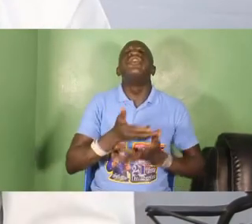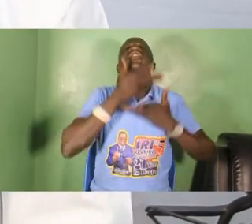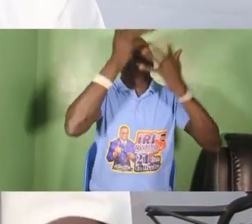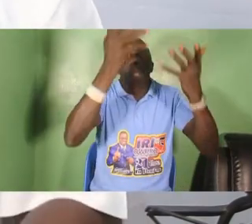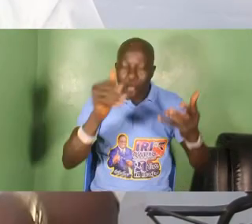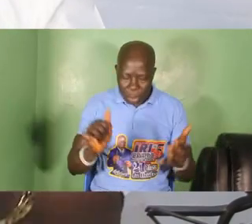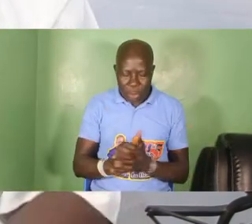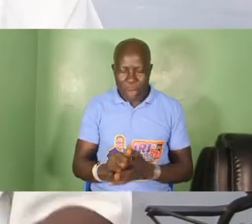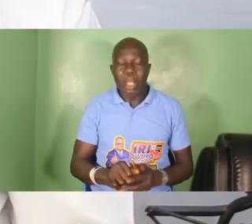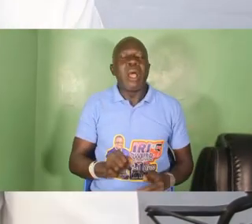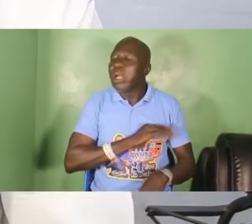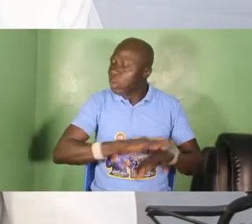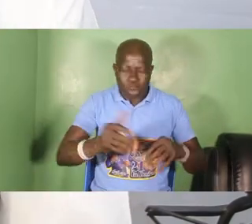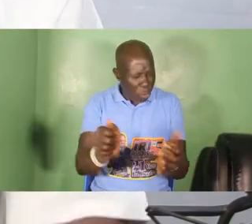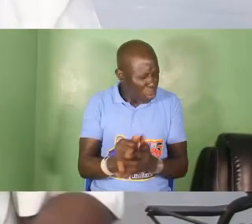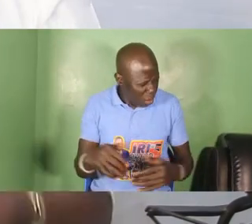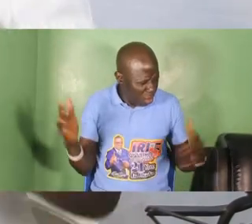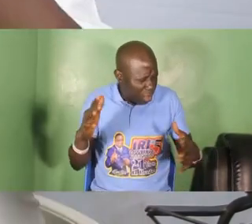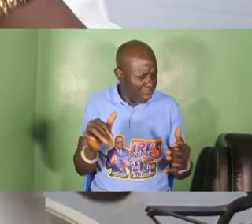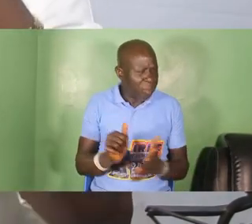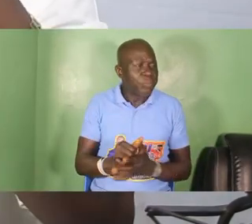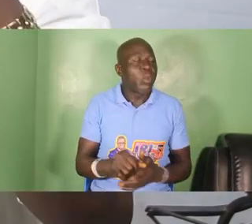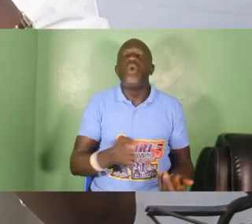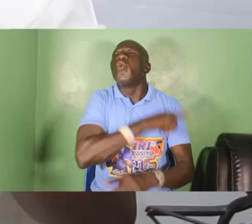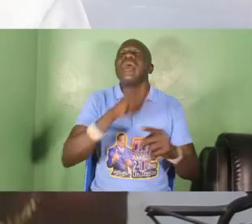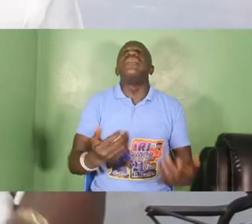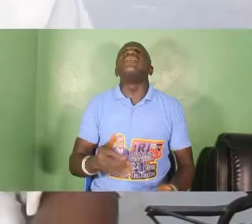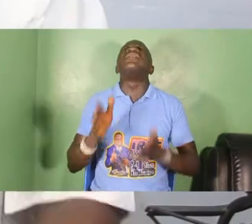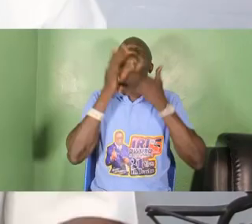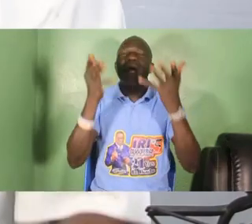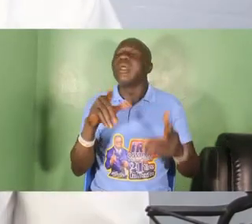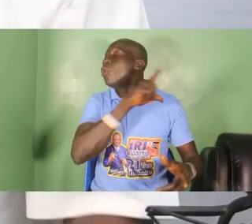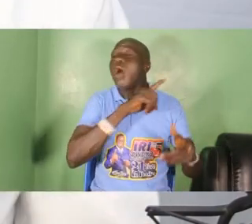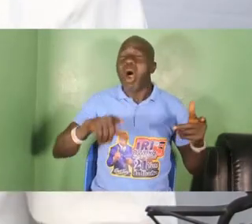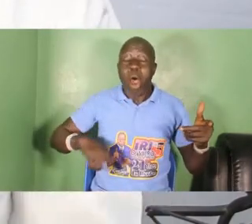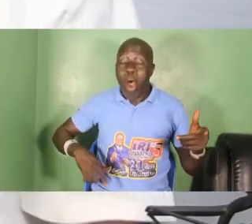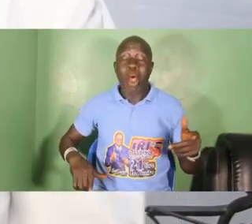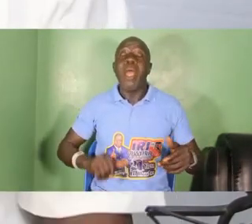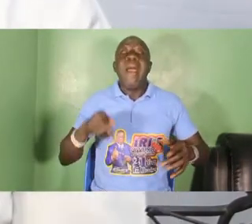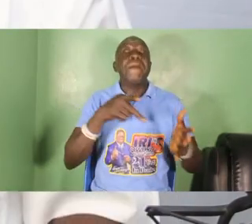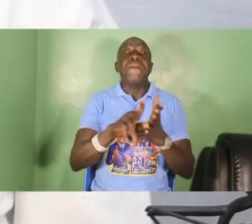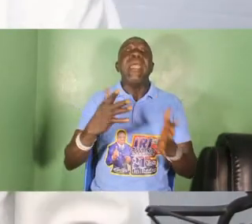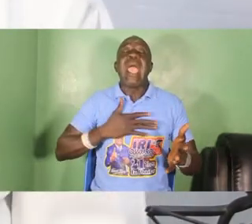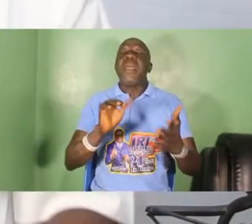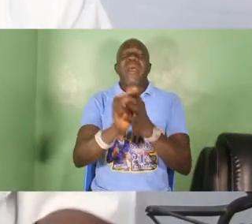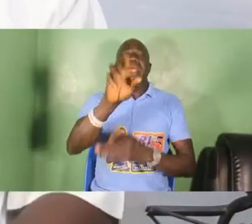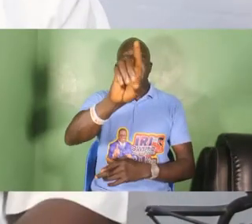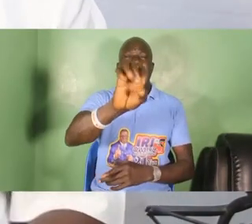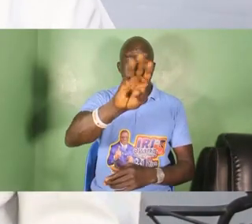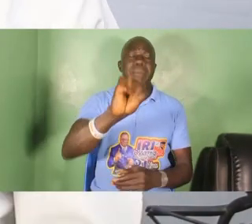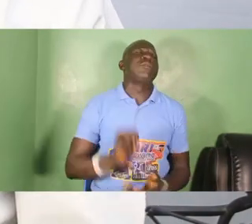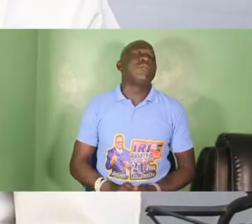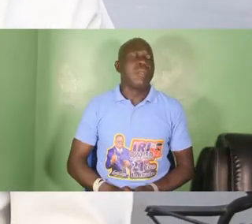was not shot in the sound that man is but a is an elder it's not one noise oluwa so be se fun be my